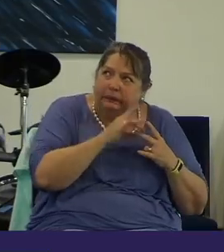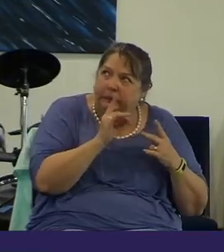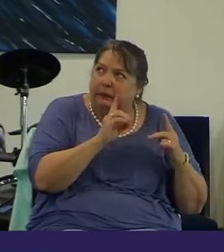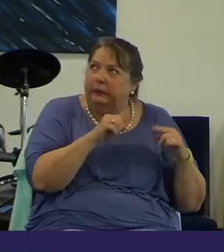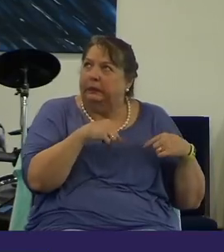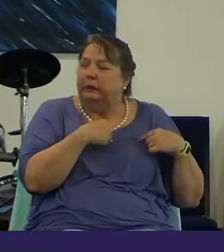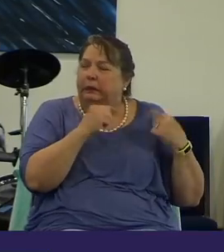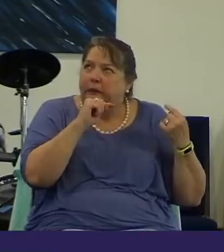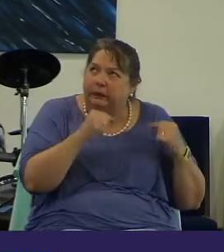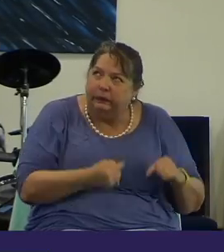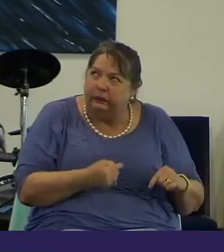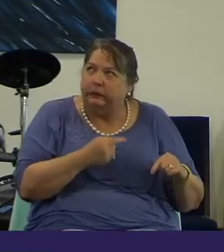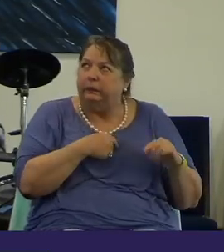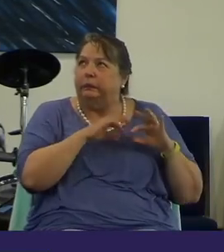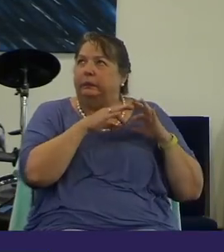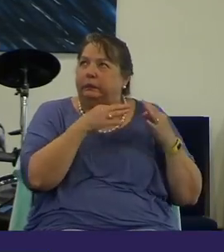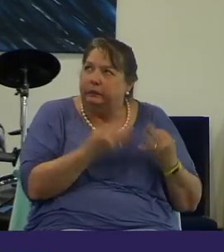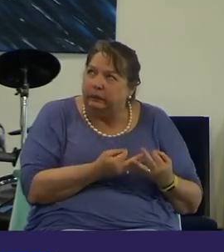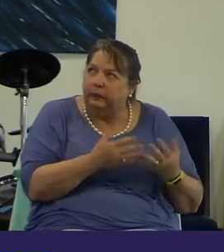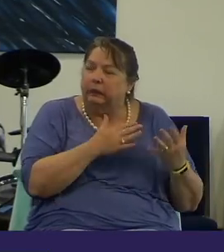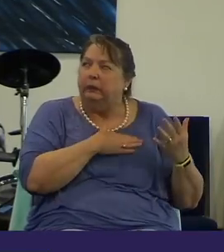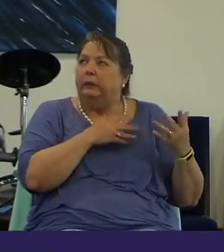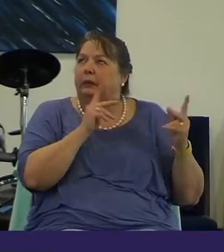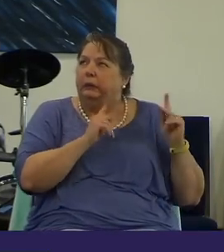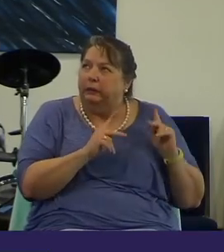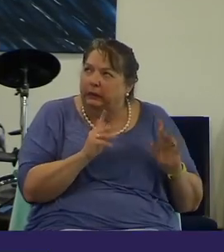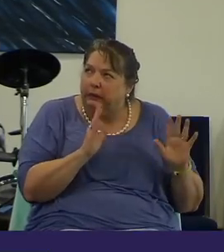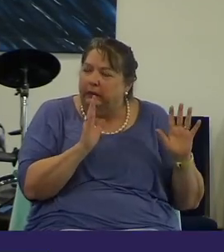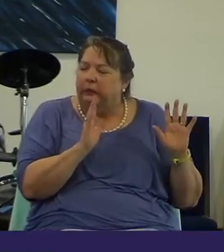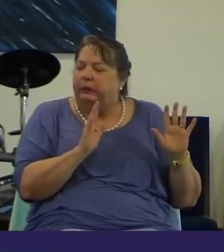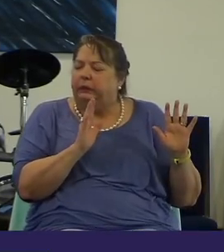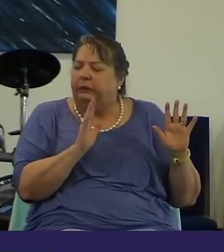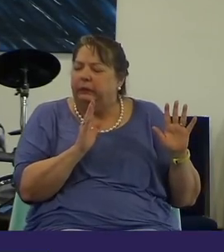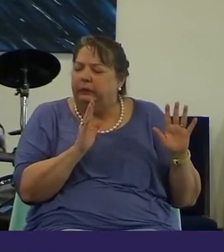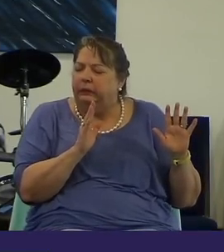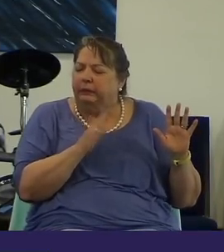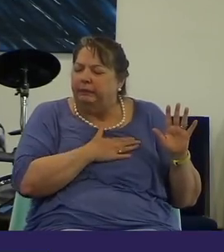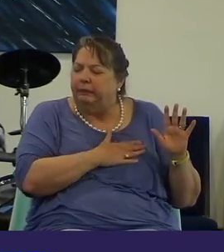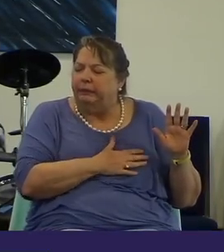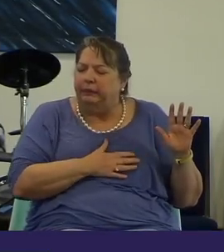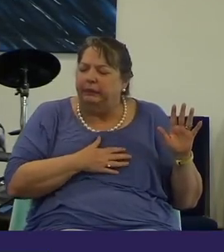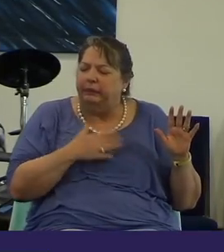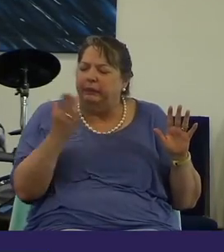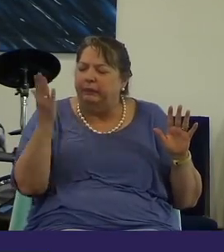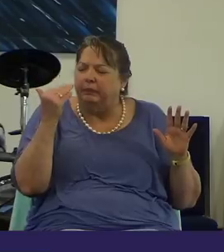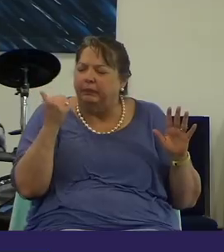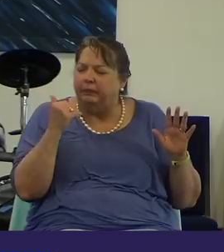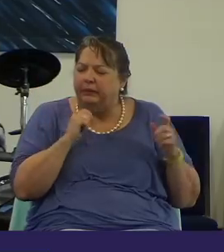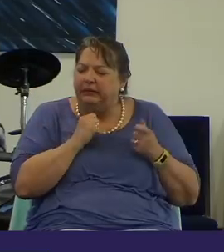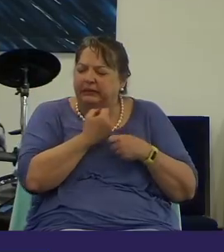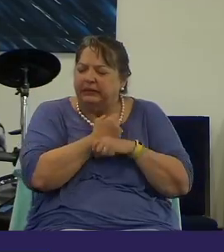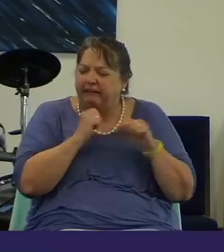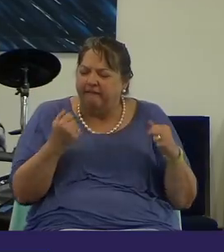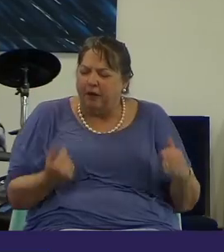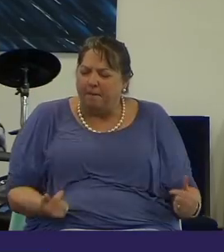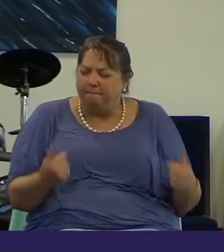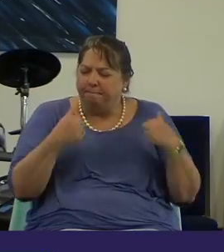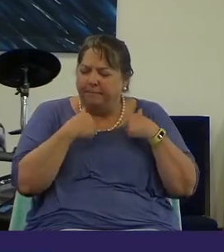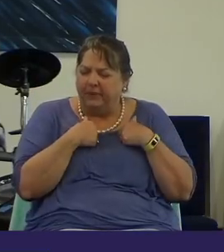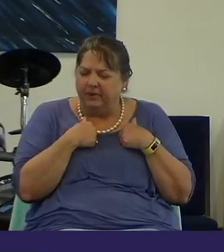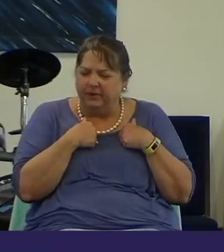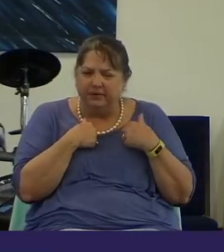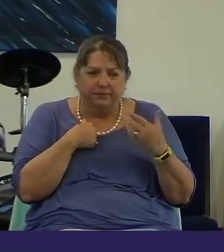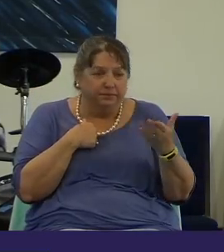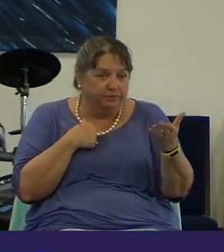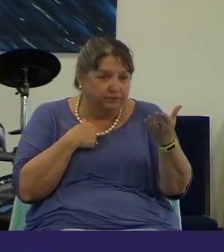have hurt me, my family, my friends, my people, would you please come and be my Savior? If that's your prayer, would you